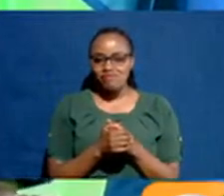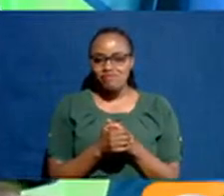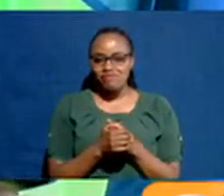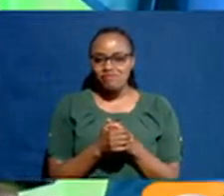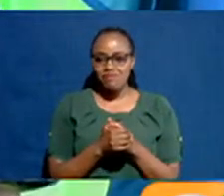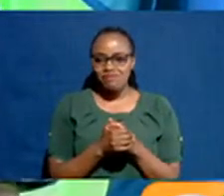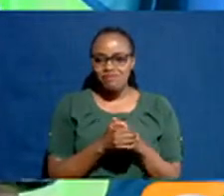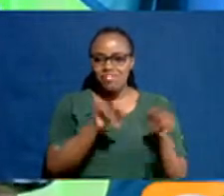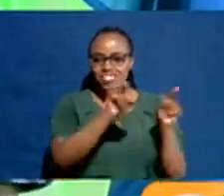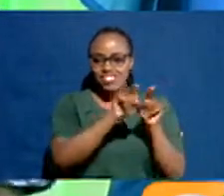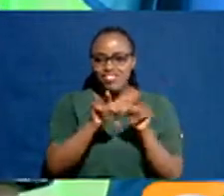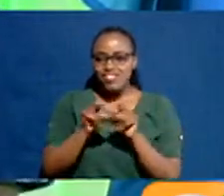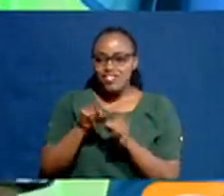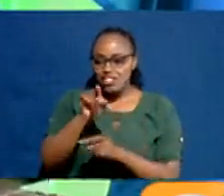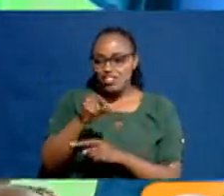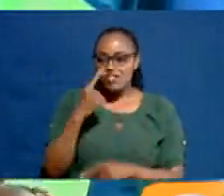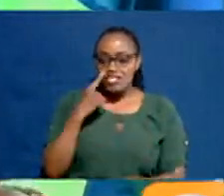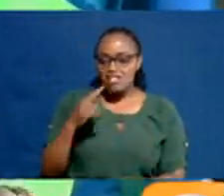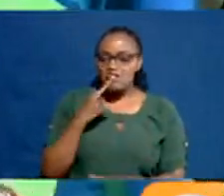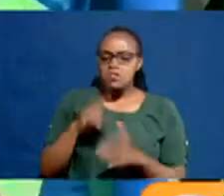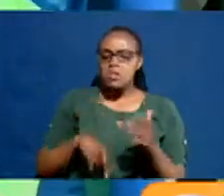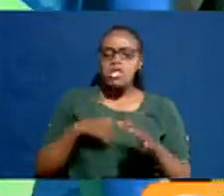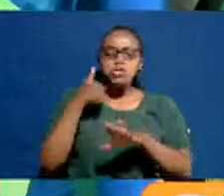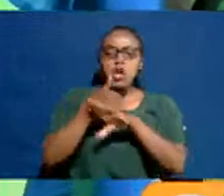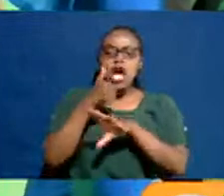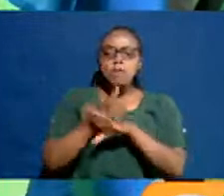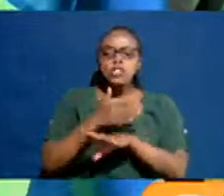you know, demeaned me. You called me names.